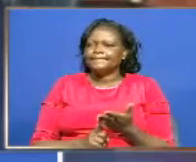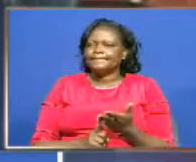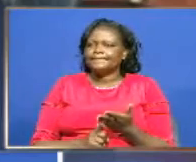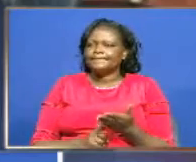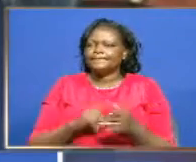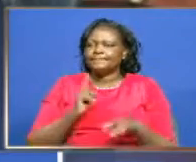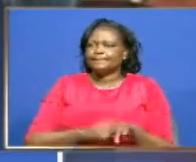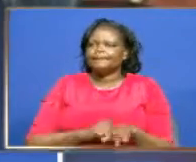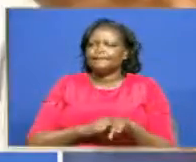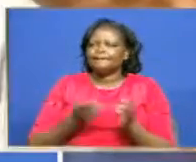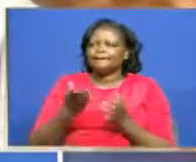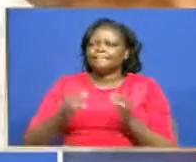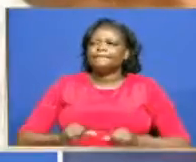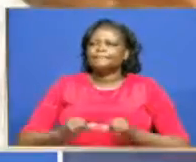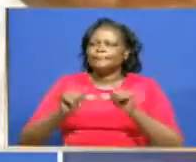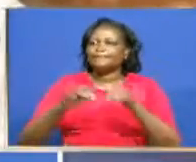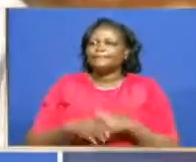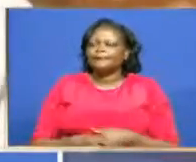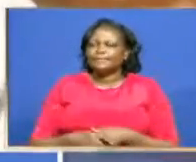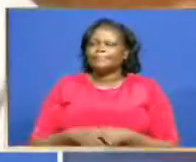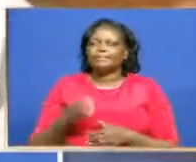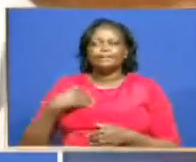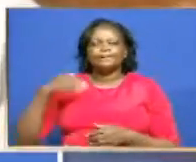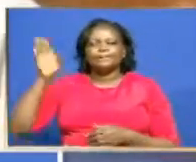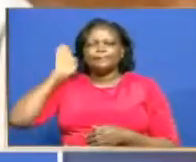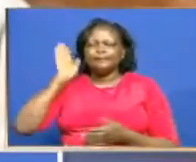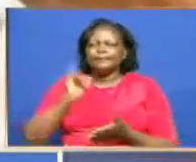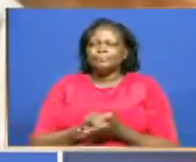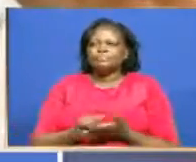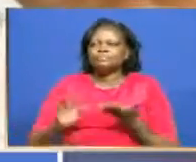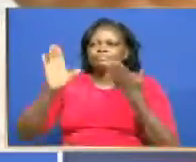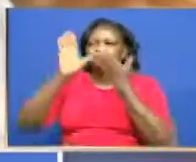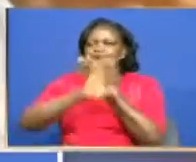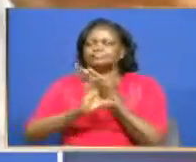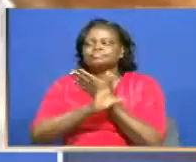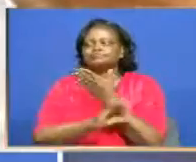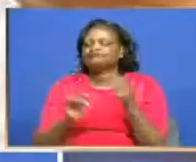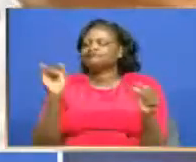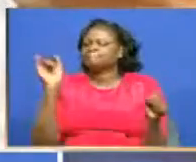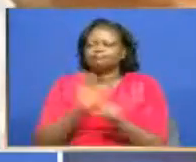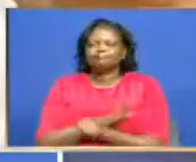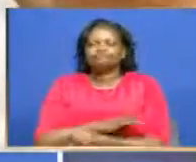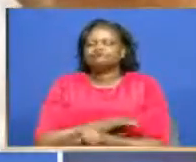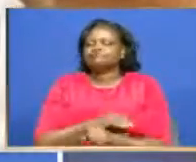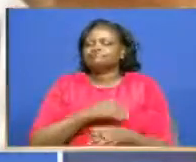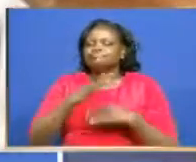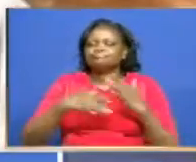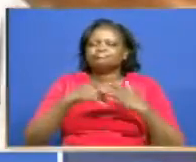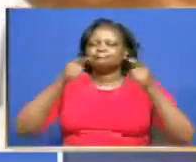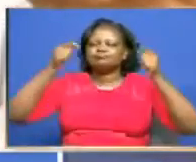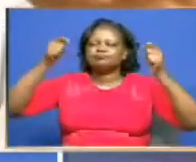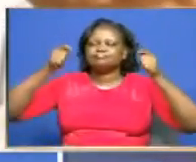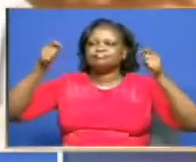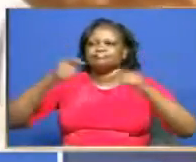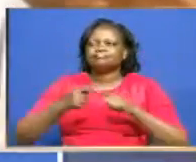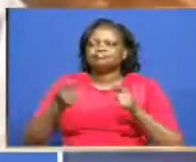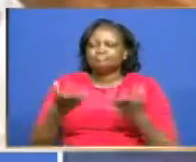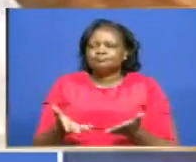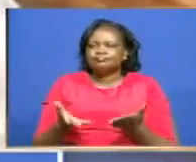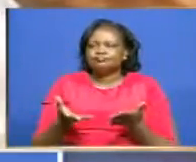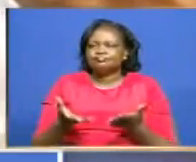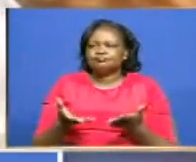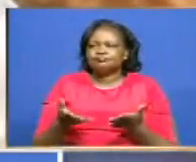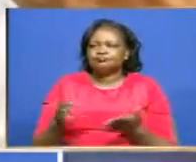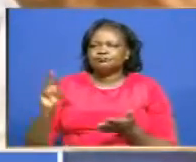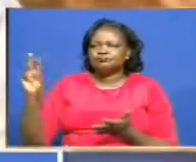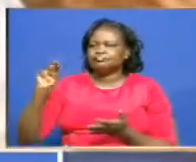why the services are going. Venye nasikia nchi mzima, the whole country wameenda, they are on the strike. But now, here in